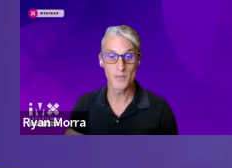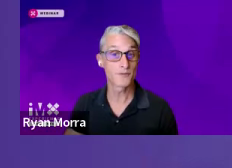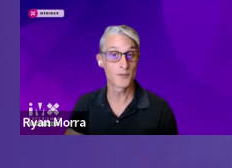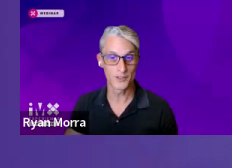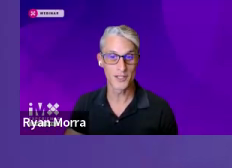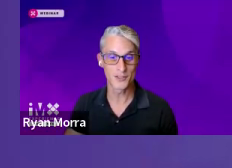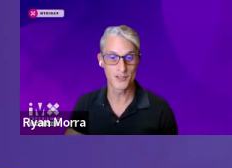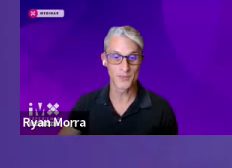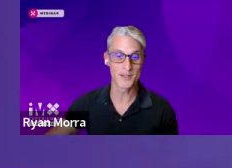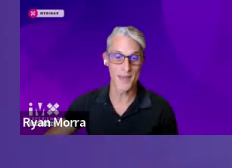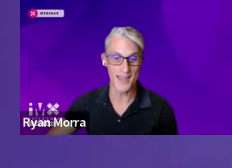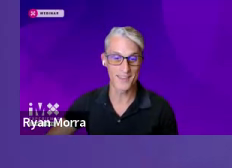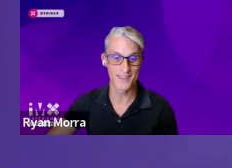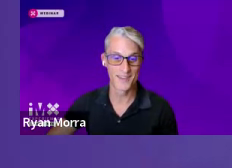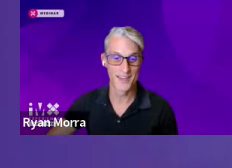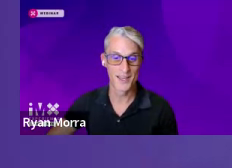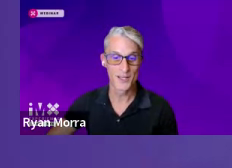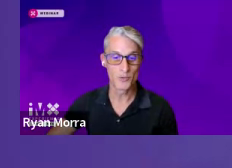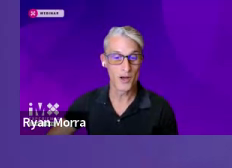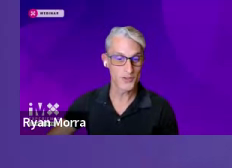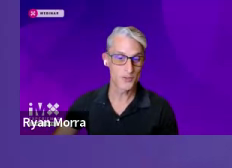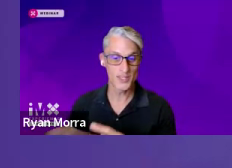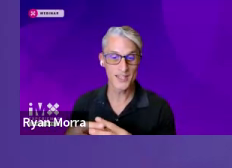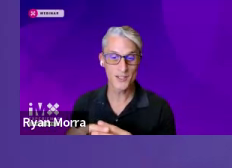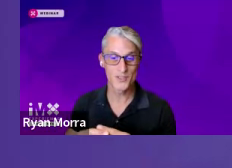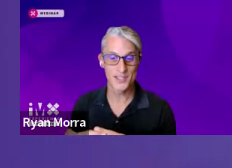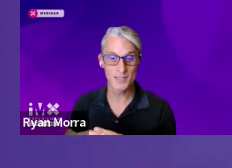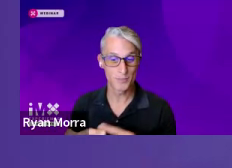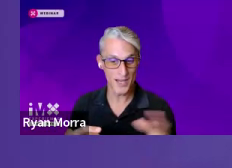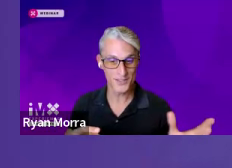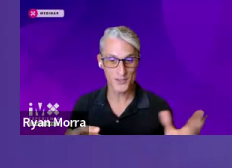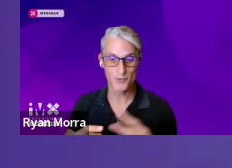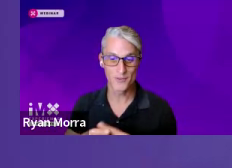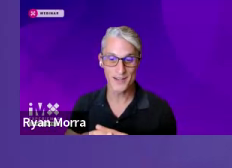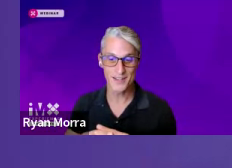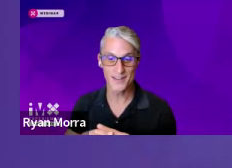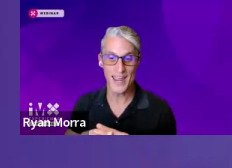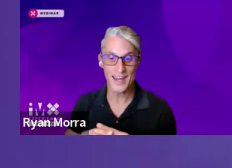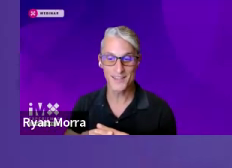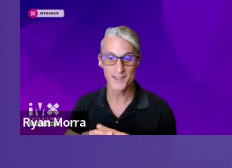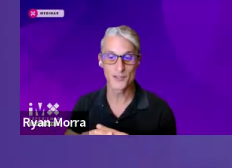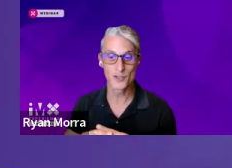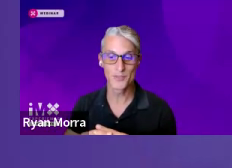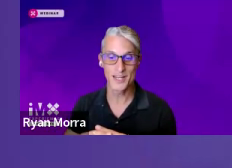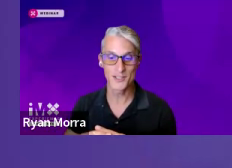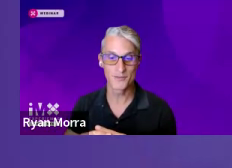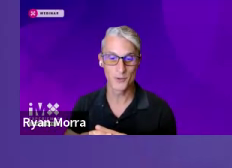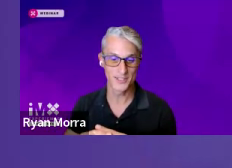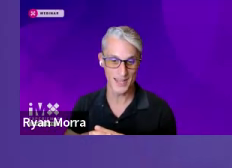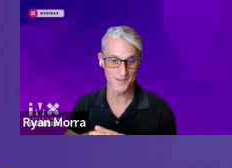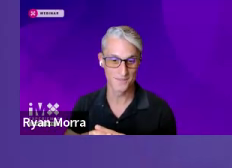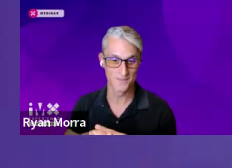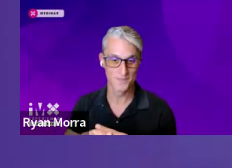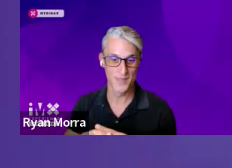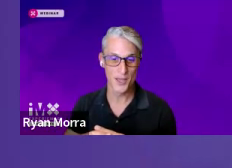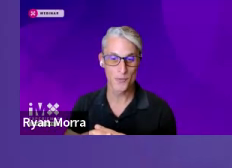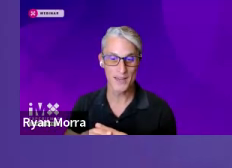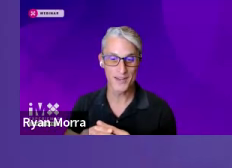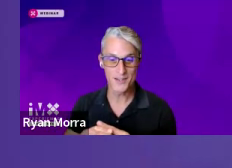understanding through meaningful relationships in math. You will also see Christine Papazis providing ASL interpretation for